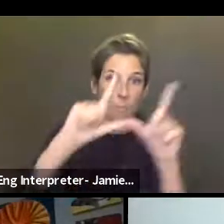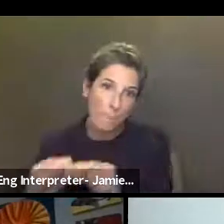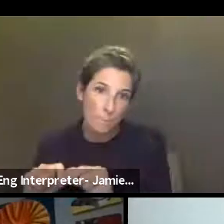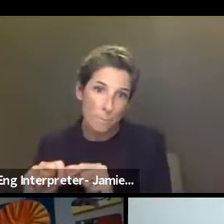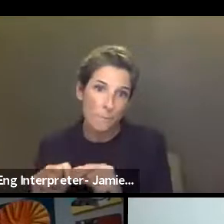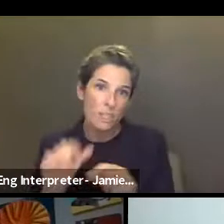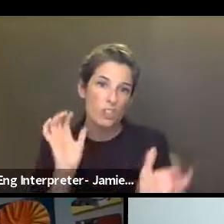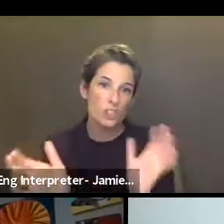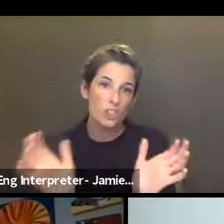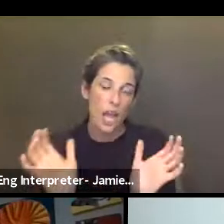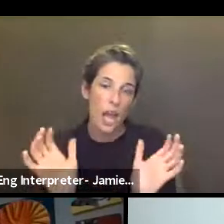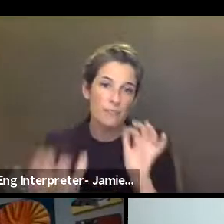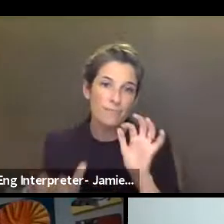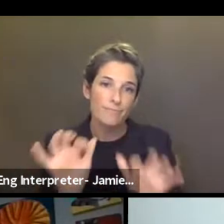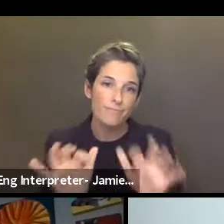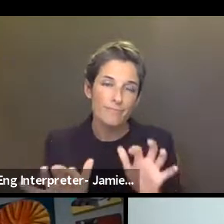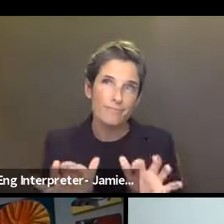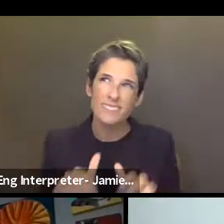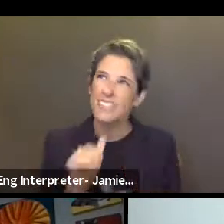isn't Zoom, but then Twitter.